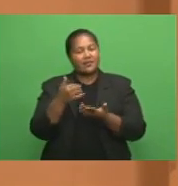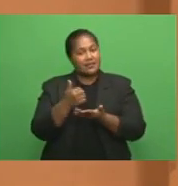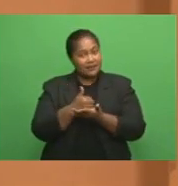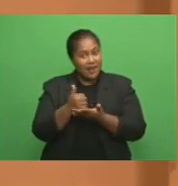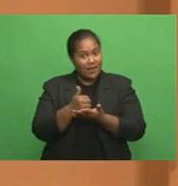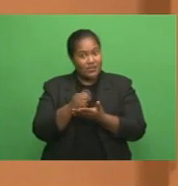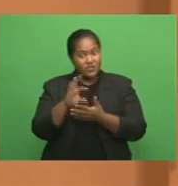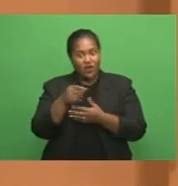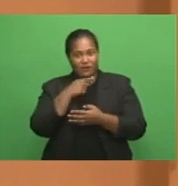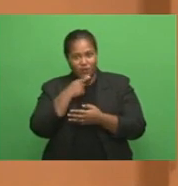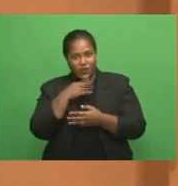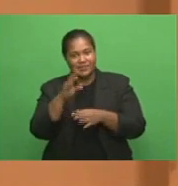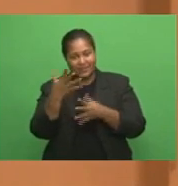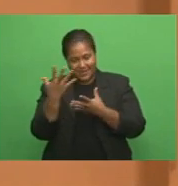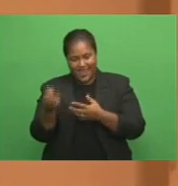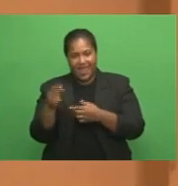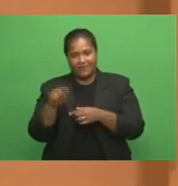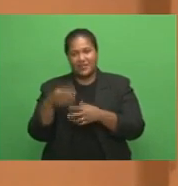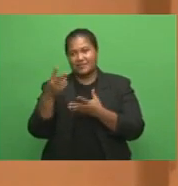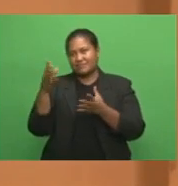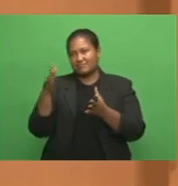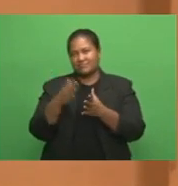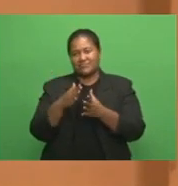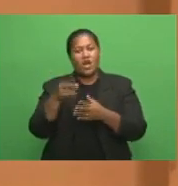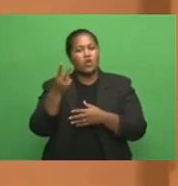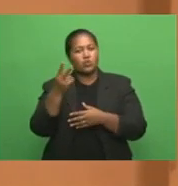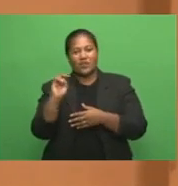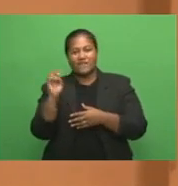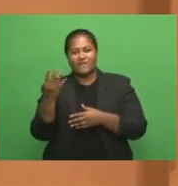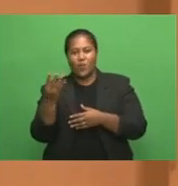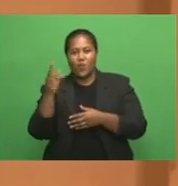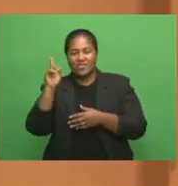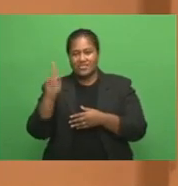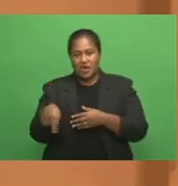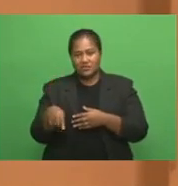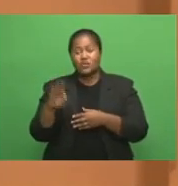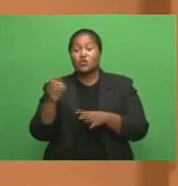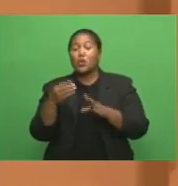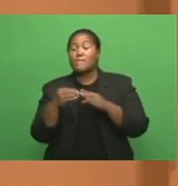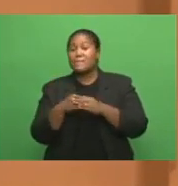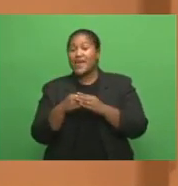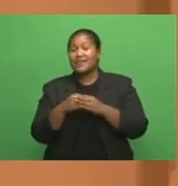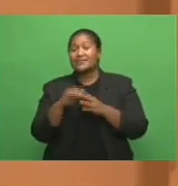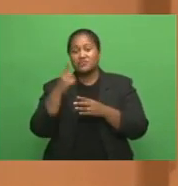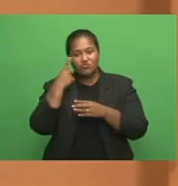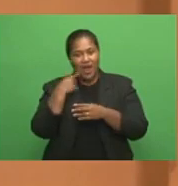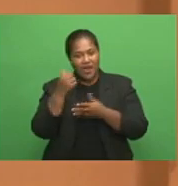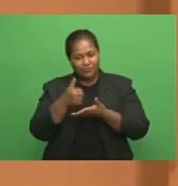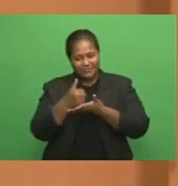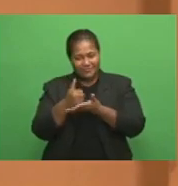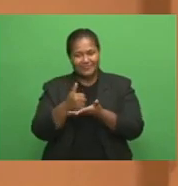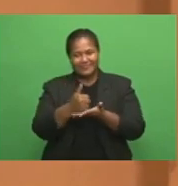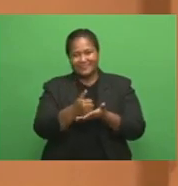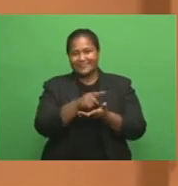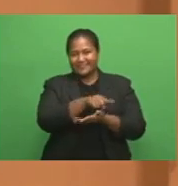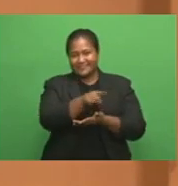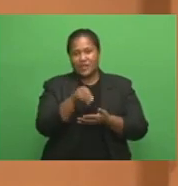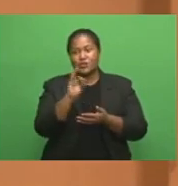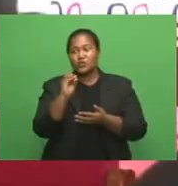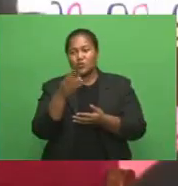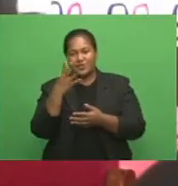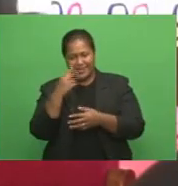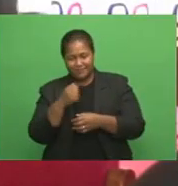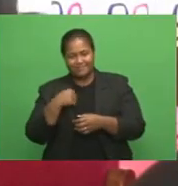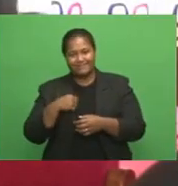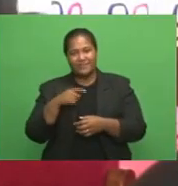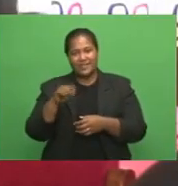of loans is about close to 4,000. So banks are, trying to assist their clients as much as possible so that they survive this pandemic.